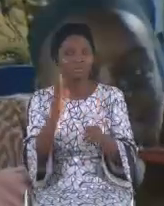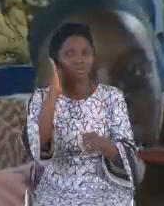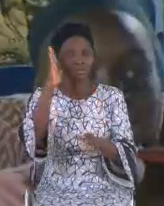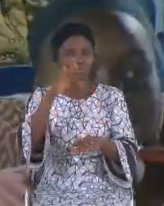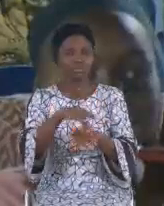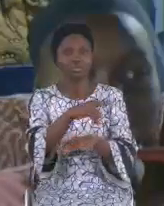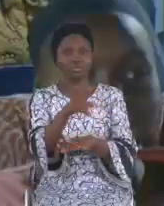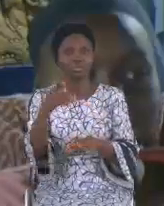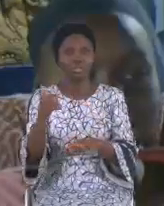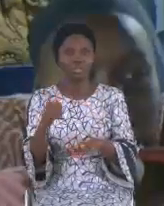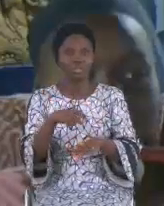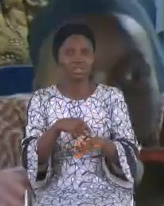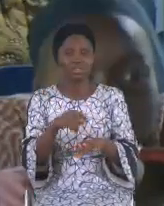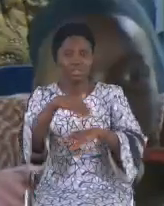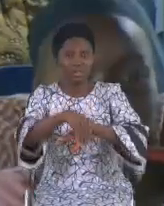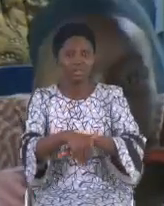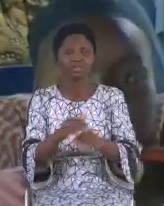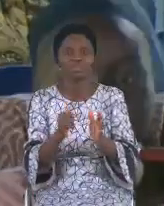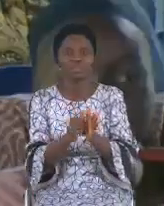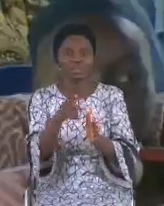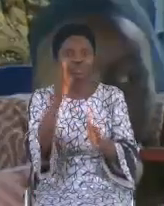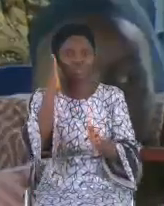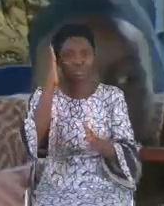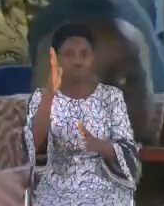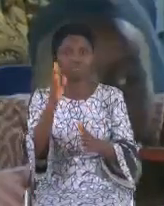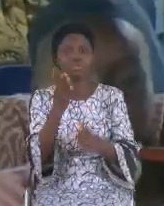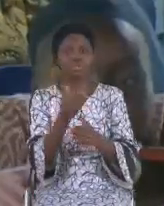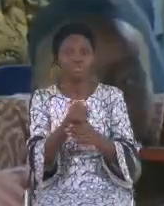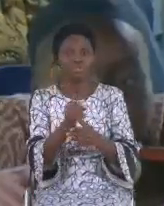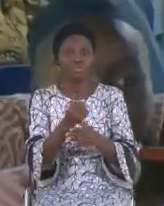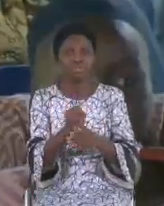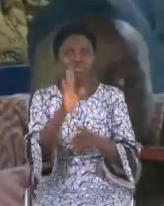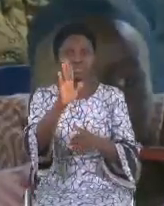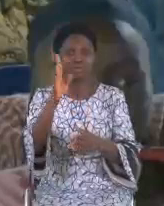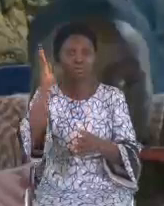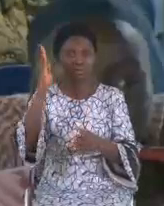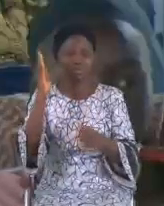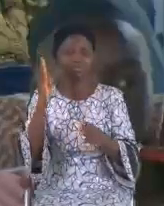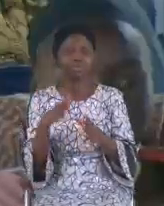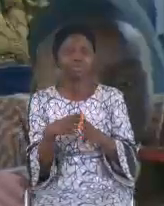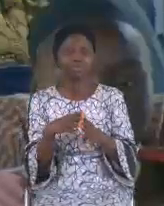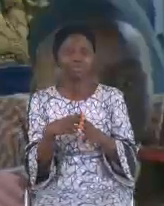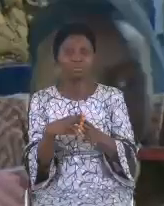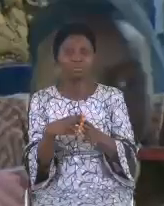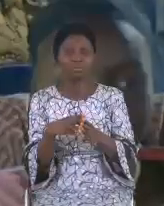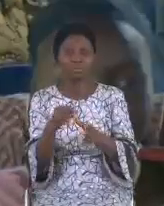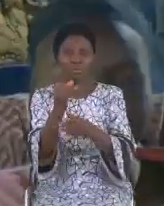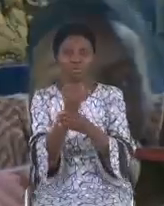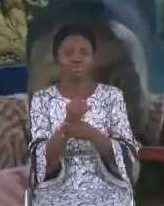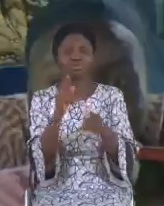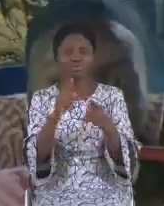a night that you will share your testimony. Hold on to God. Remember, this is the second to the last night of this